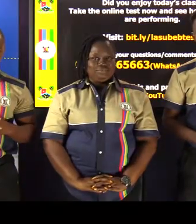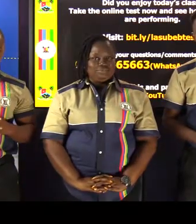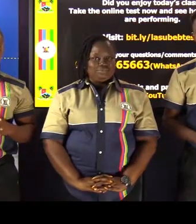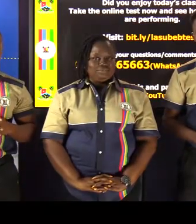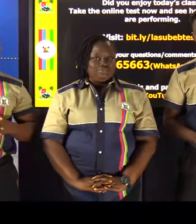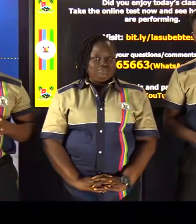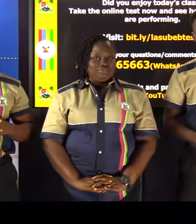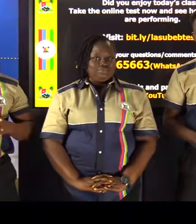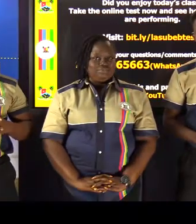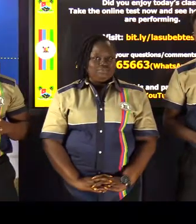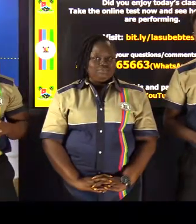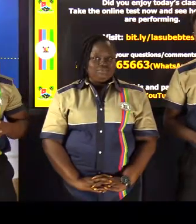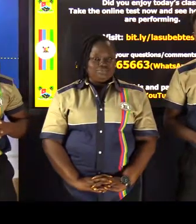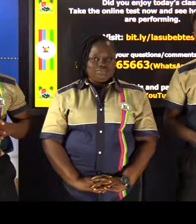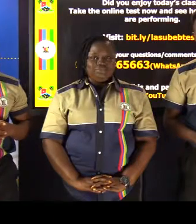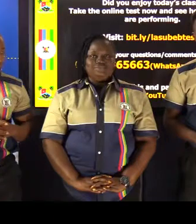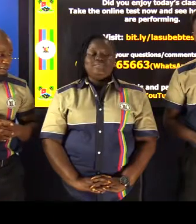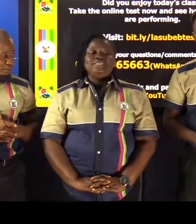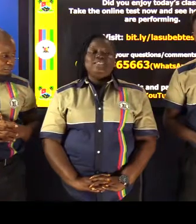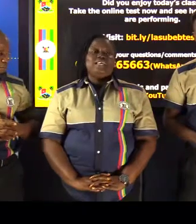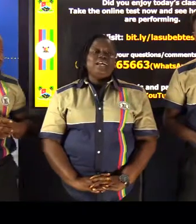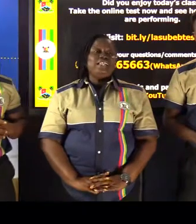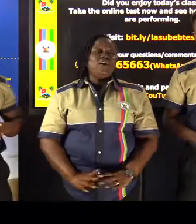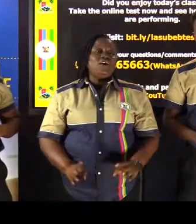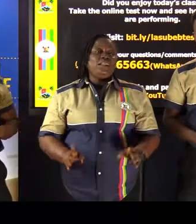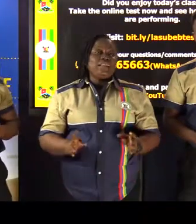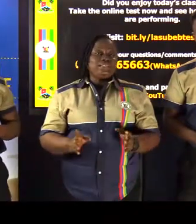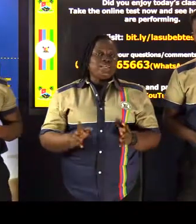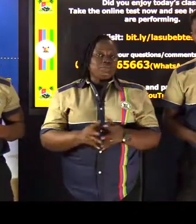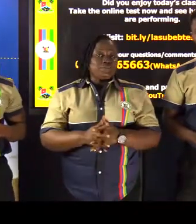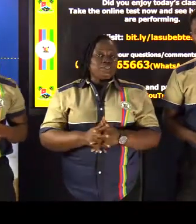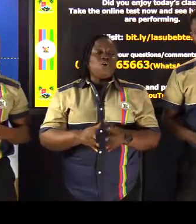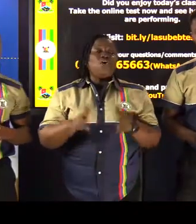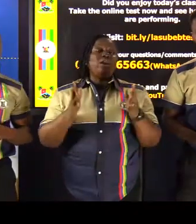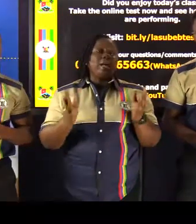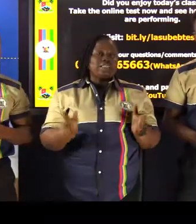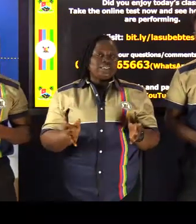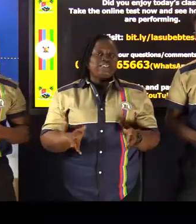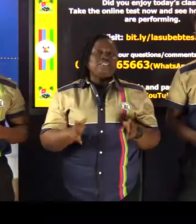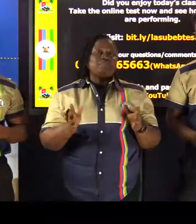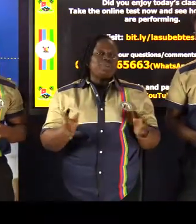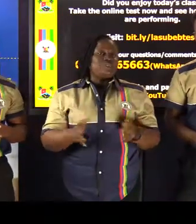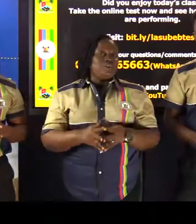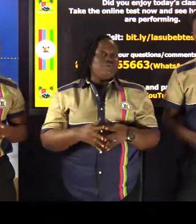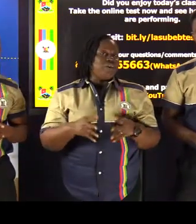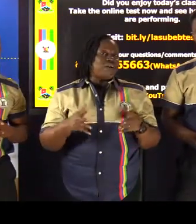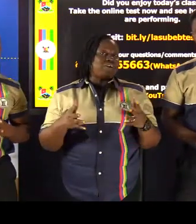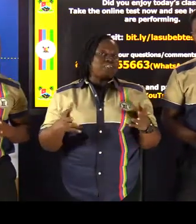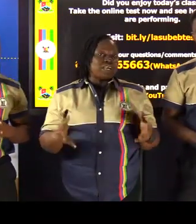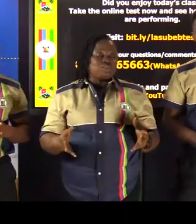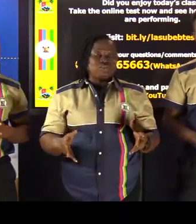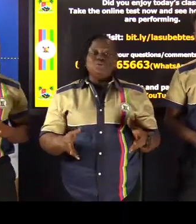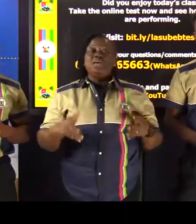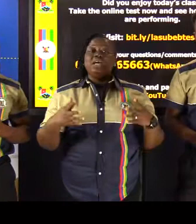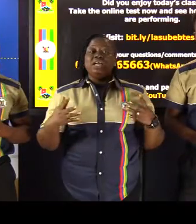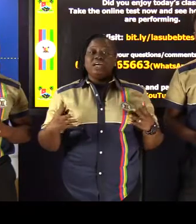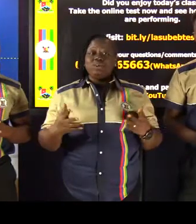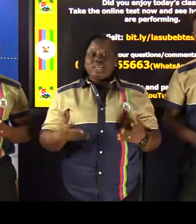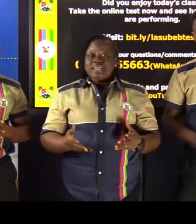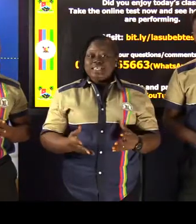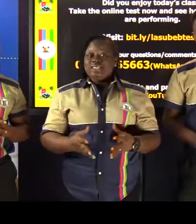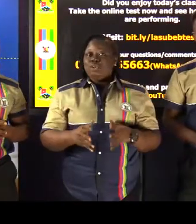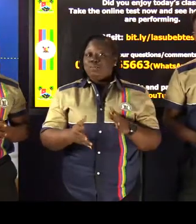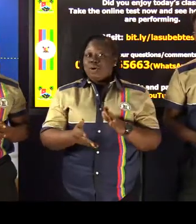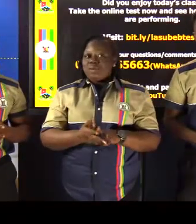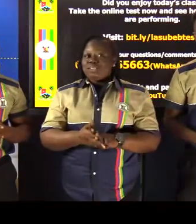you to improve on your performance. Taking the online assessment or online test is based on if you have access to either